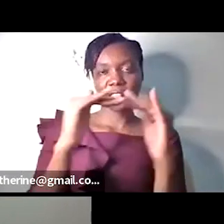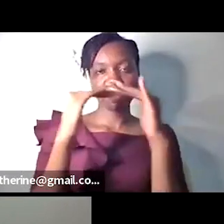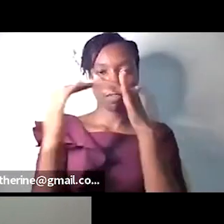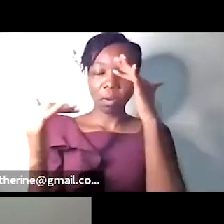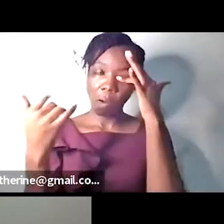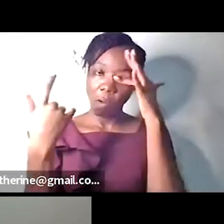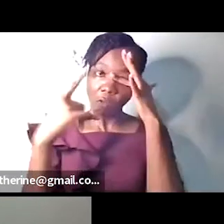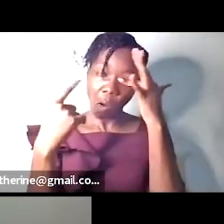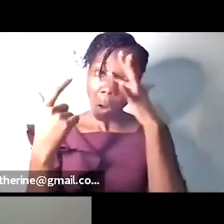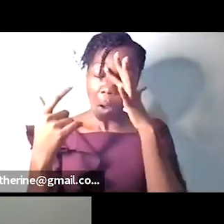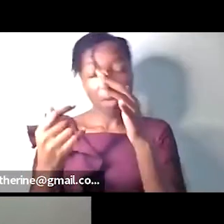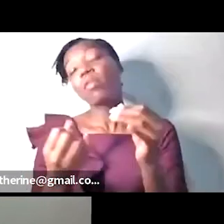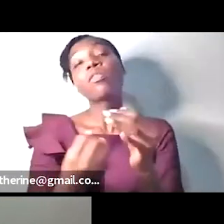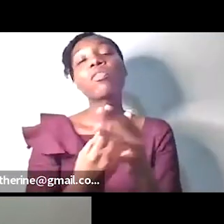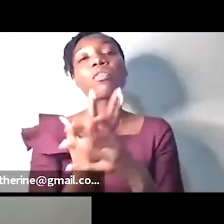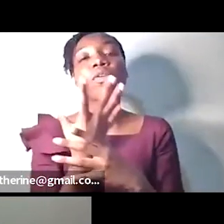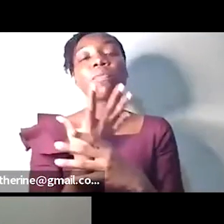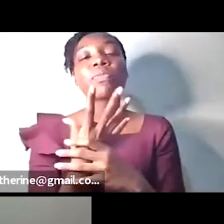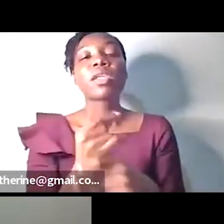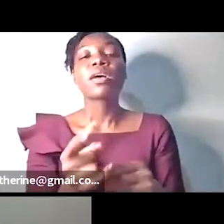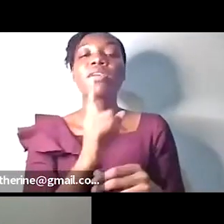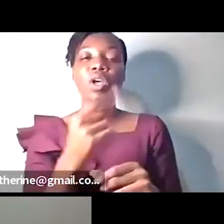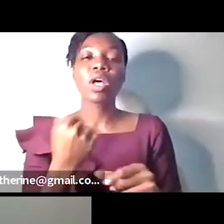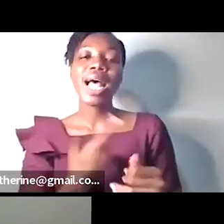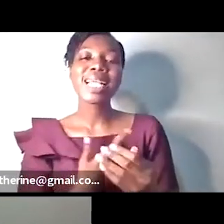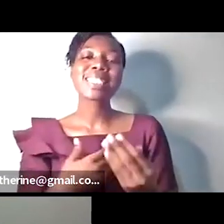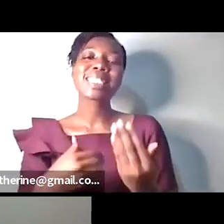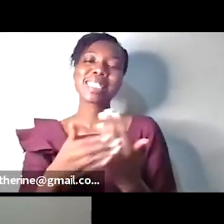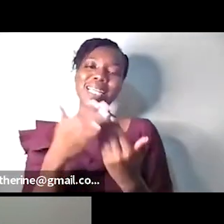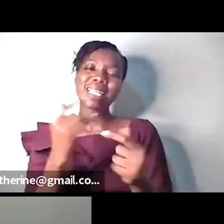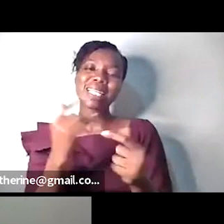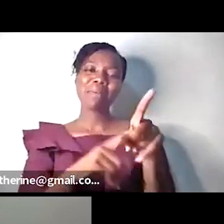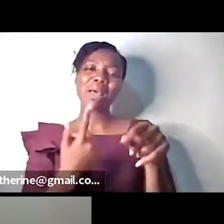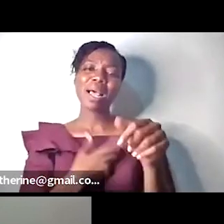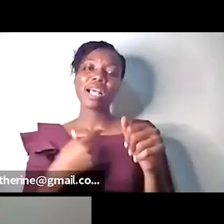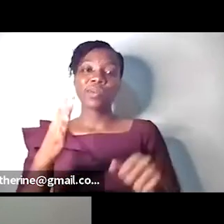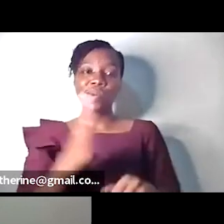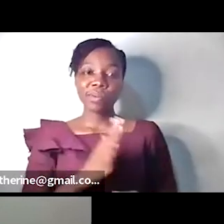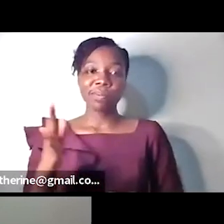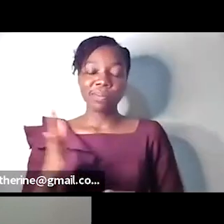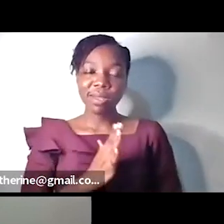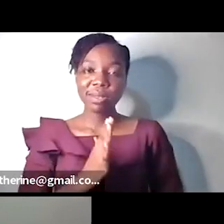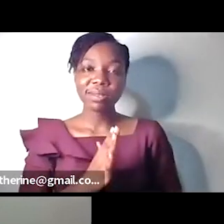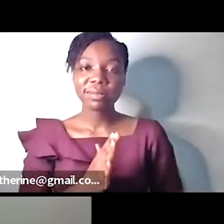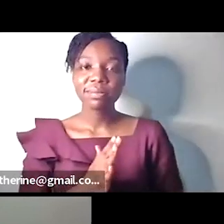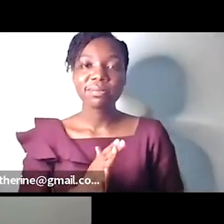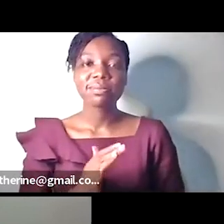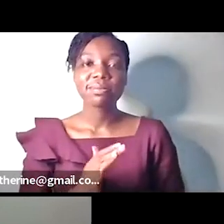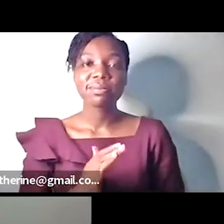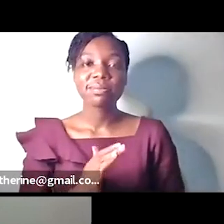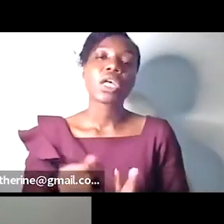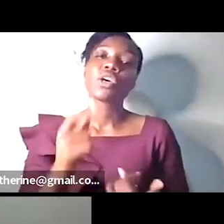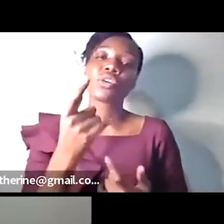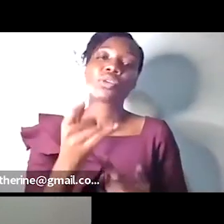upbringing. And so we've been raised as women, you know, to stay in